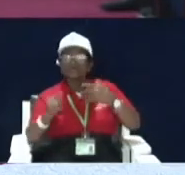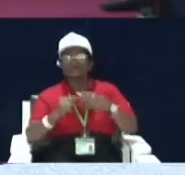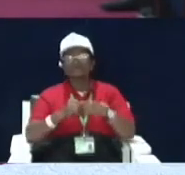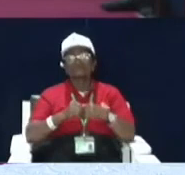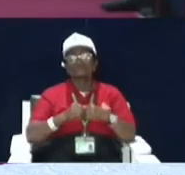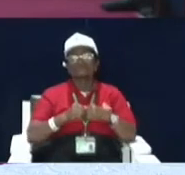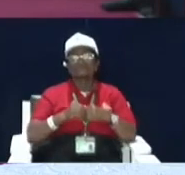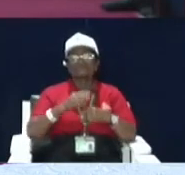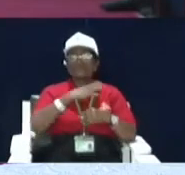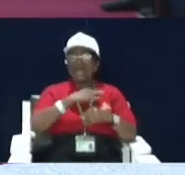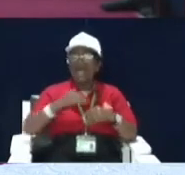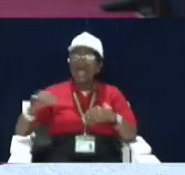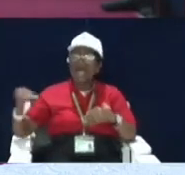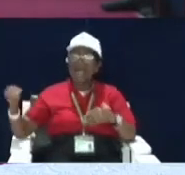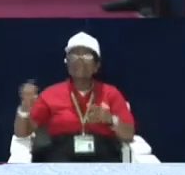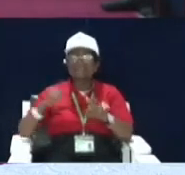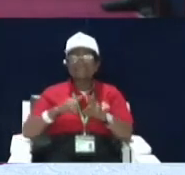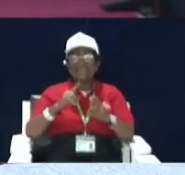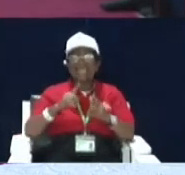And